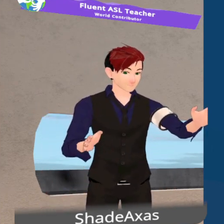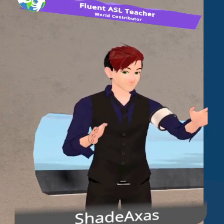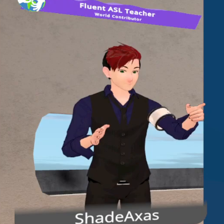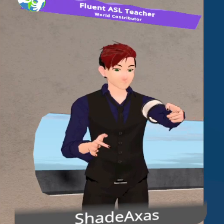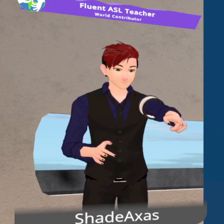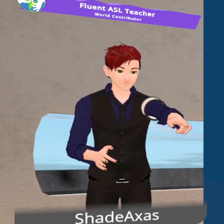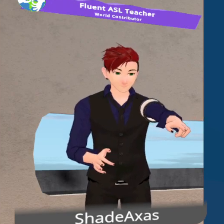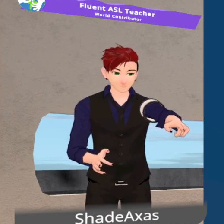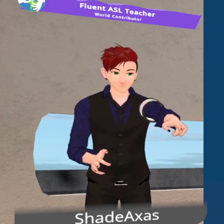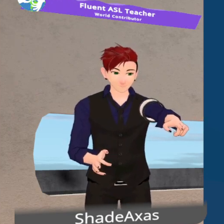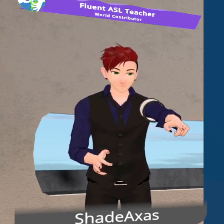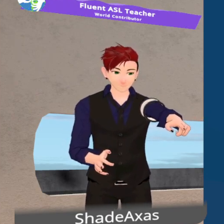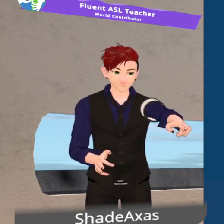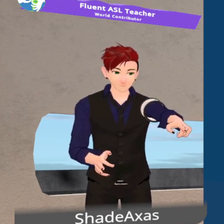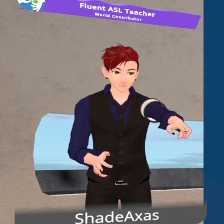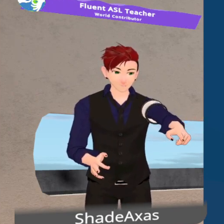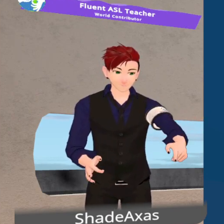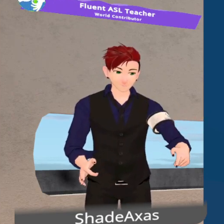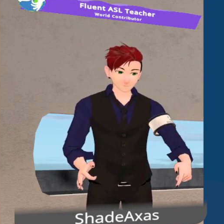right.